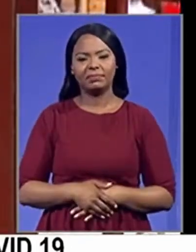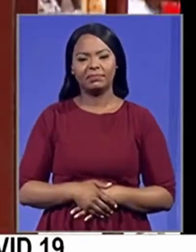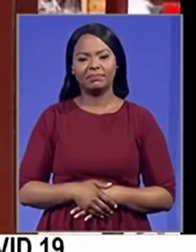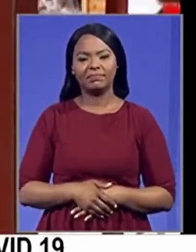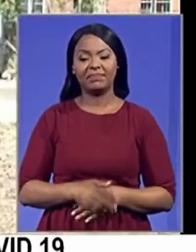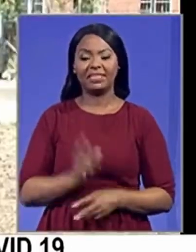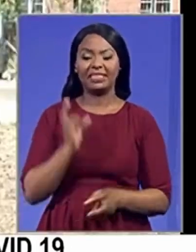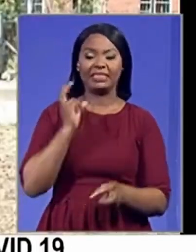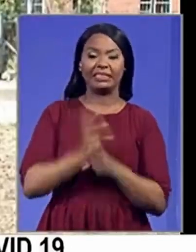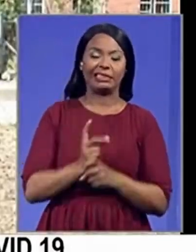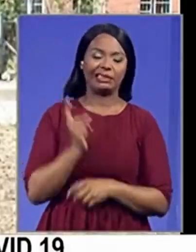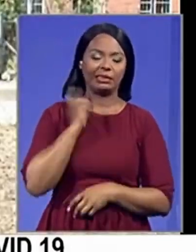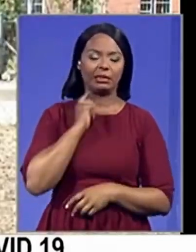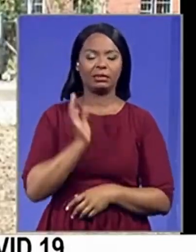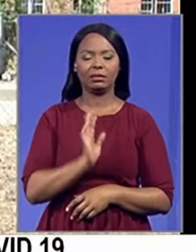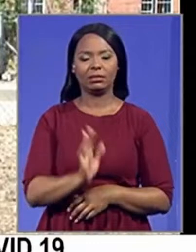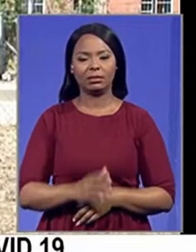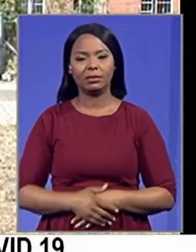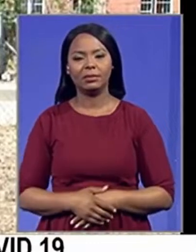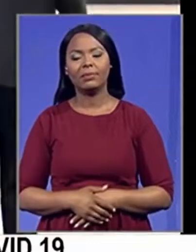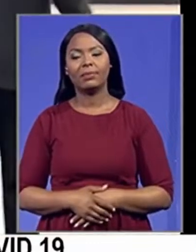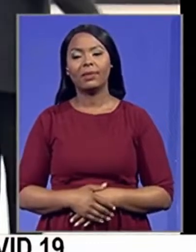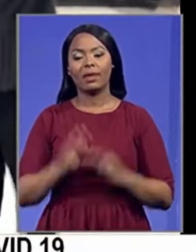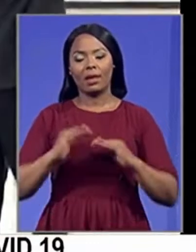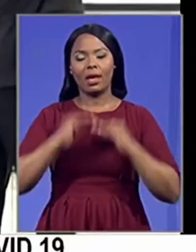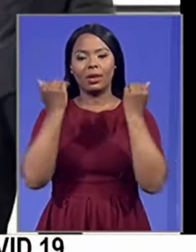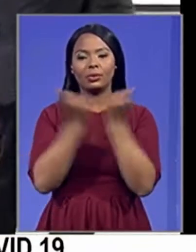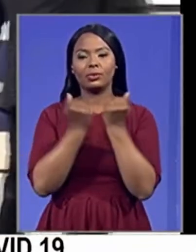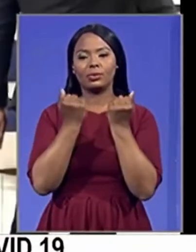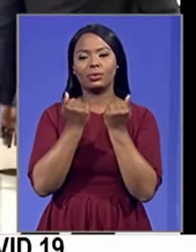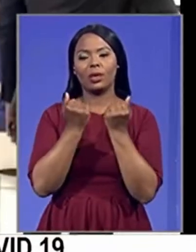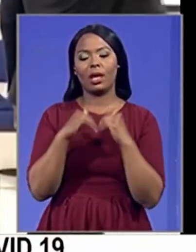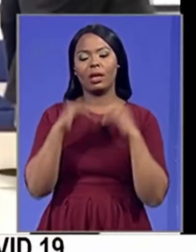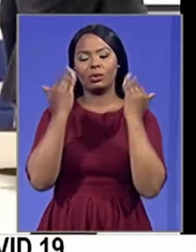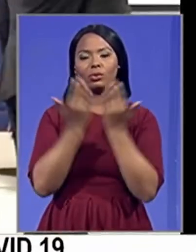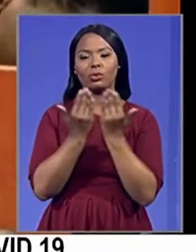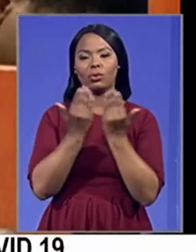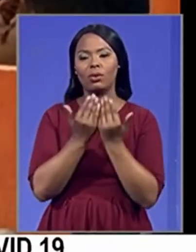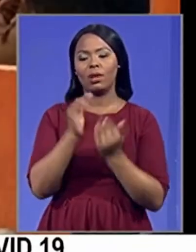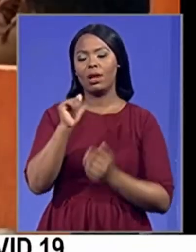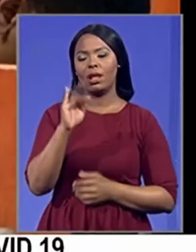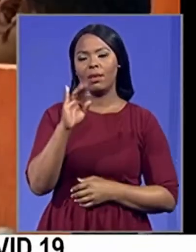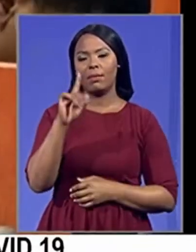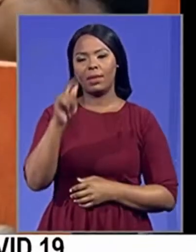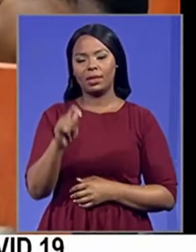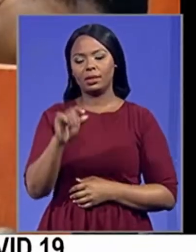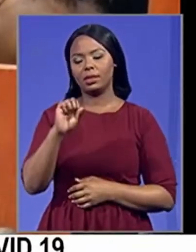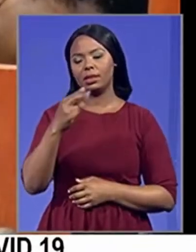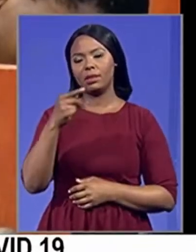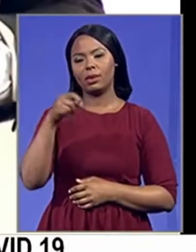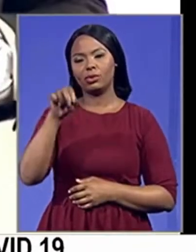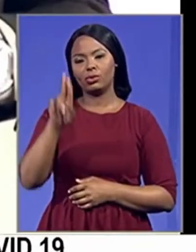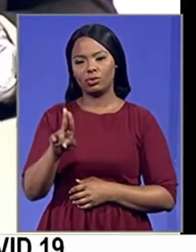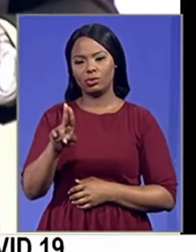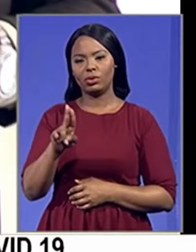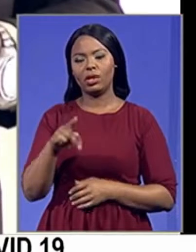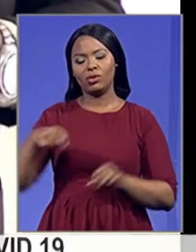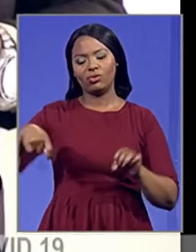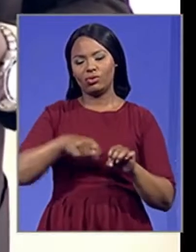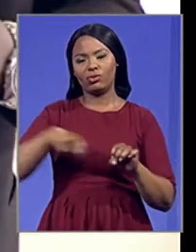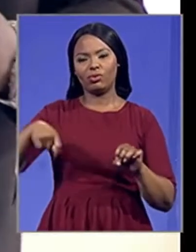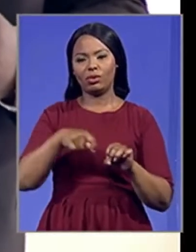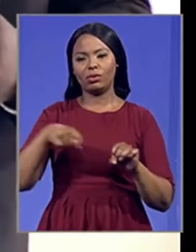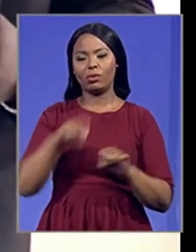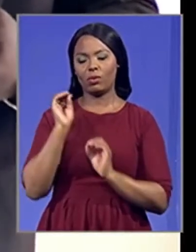thata hakana. Ka sekolo se se phagamego sa Albert Moroka ka Thabantšu go na le difehla motlakase e le go generators go ka thuša go